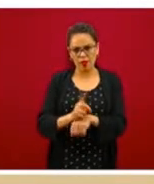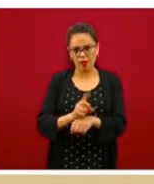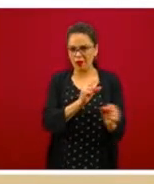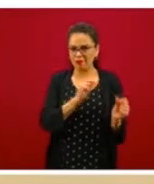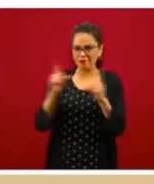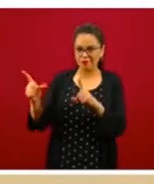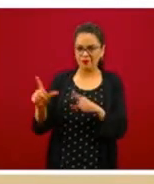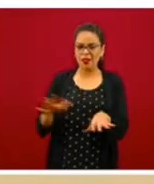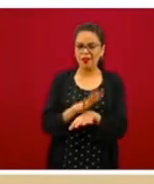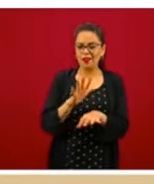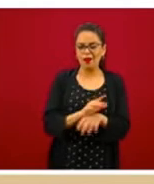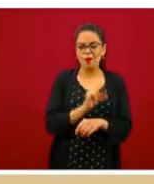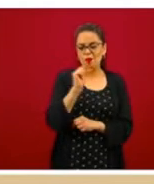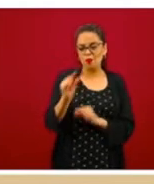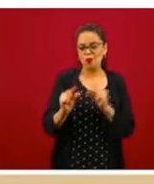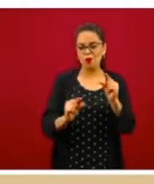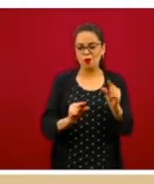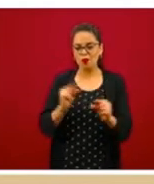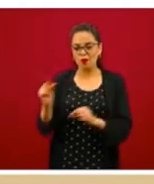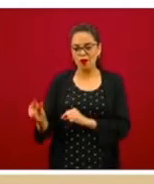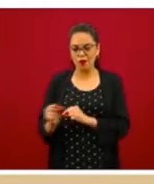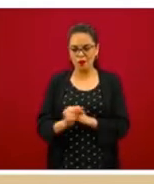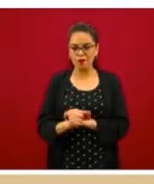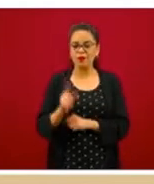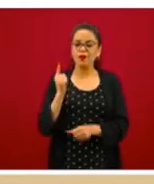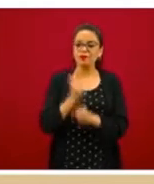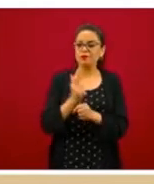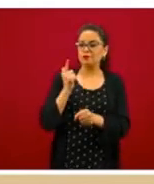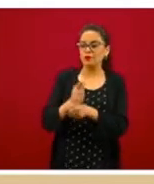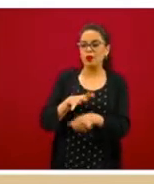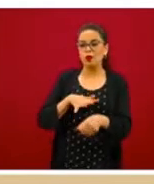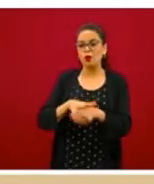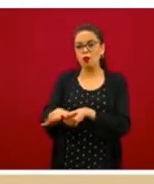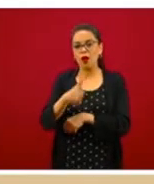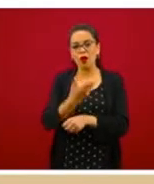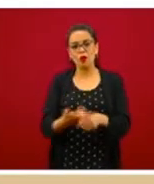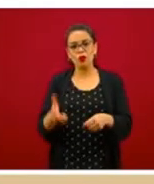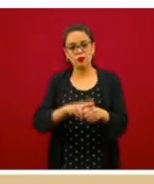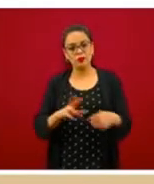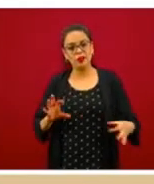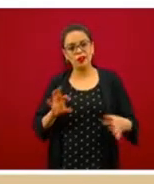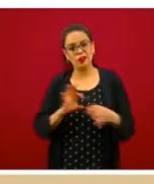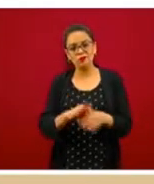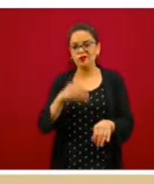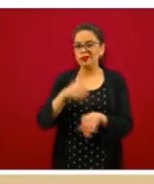327 cases in the last 24 hours, which represents 4% of what we had on the previous day.